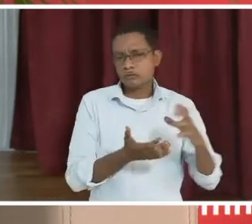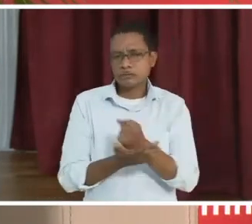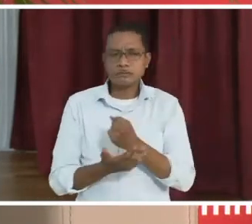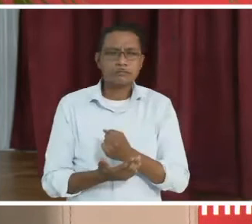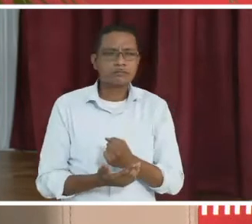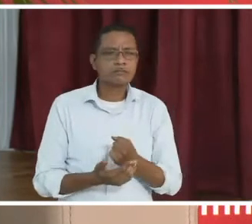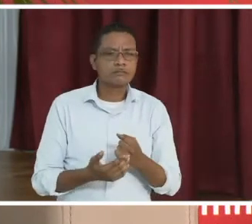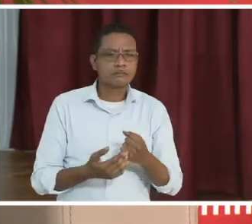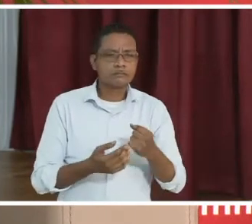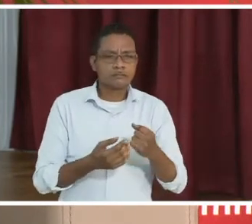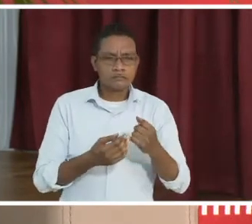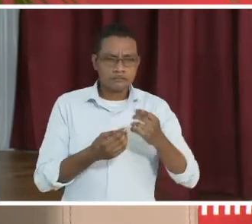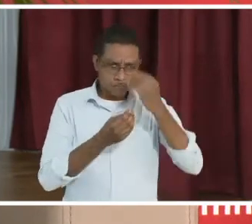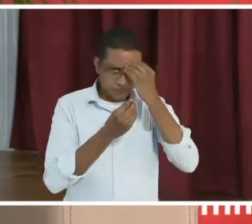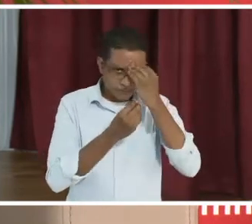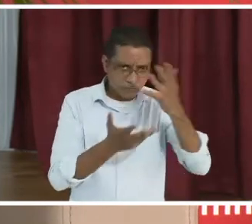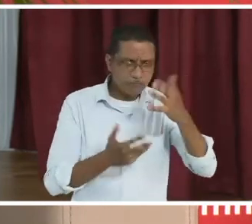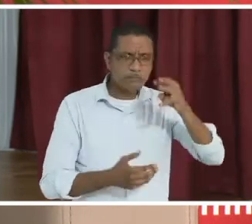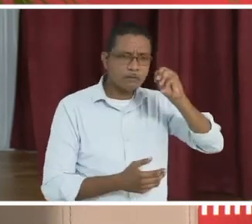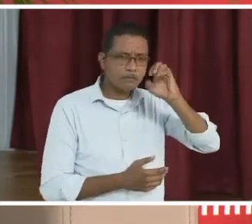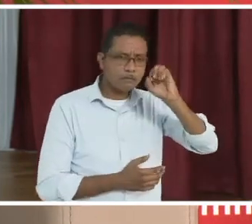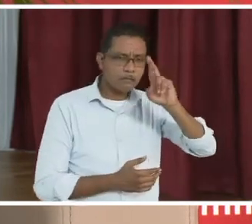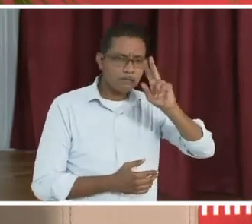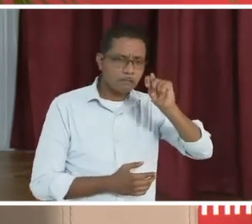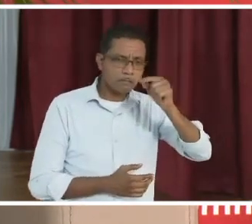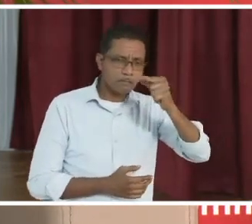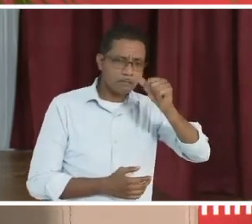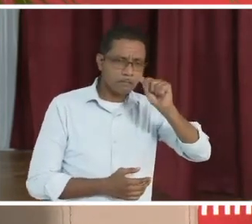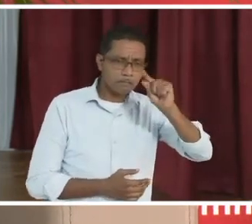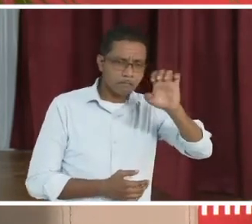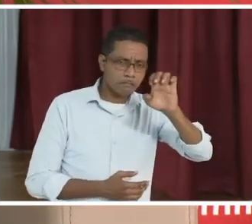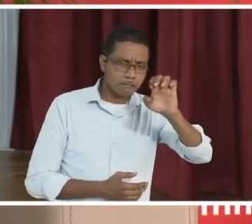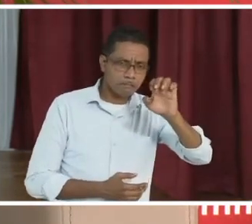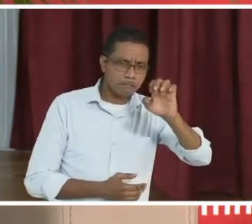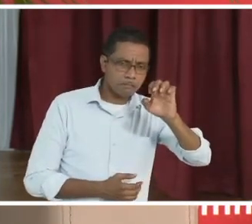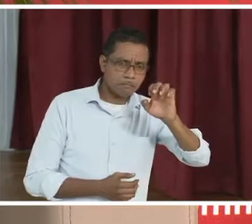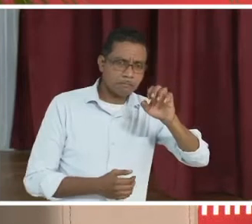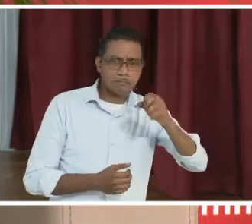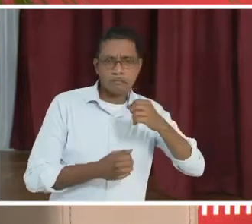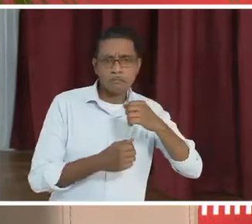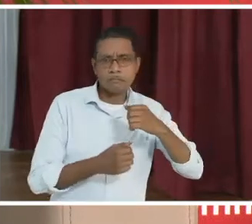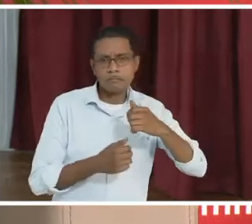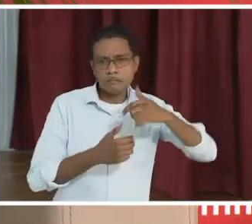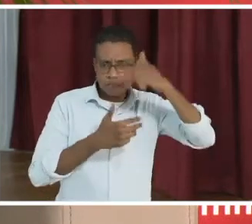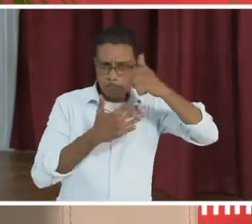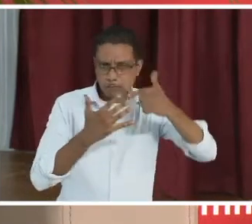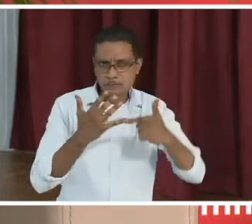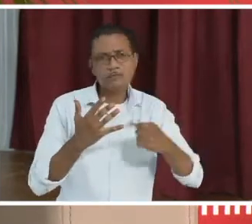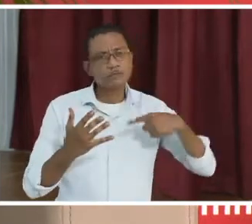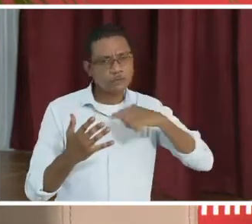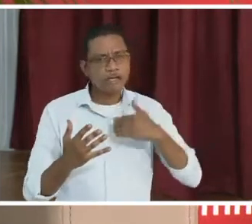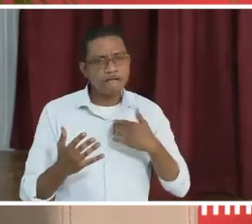mention the mortgage products that we have so that it sheds some light as to what would be a requirement and for which person. Makes